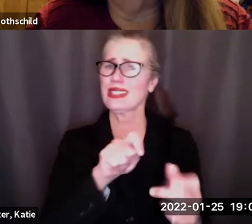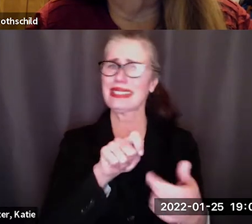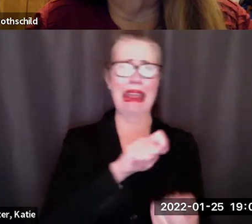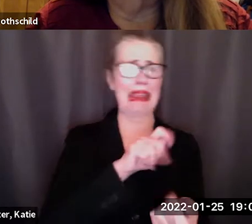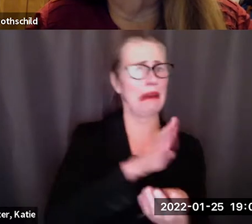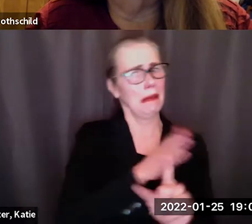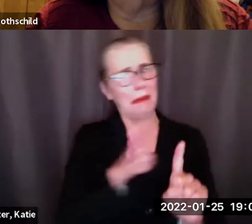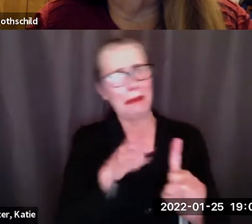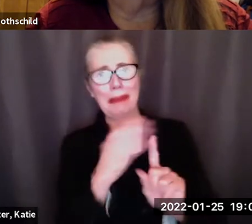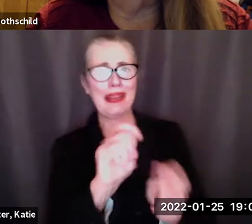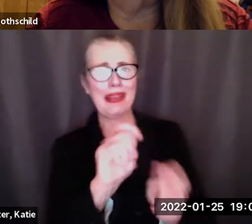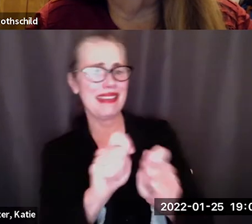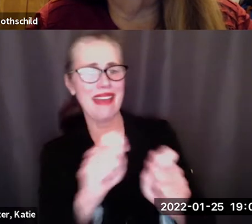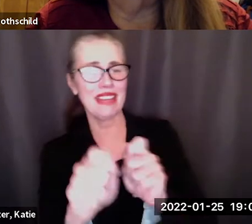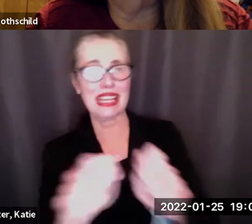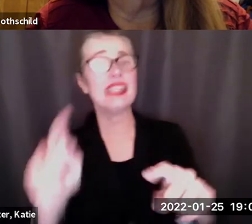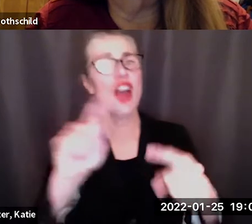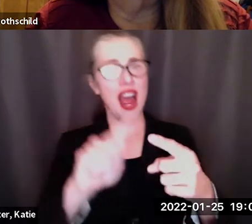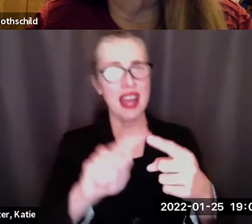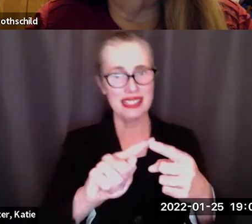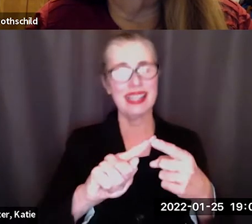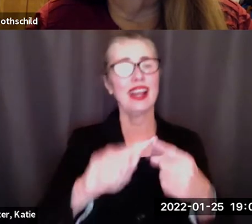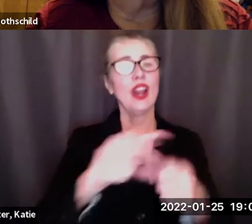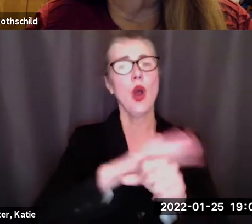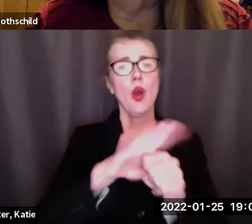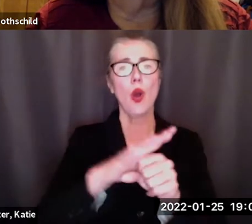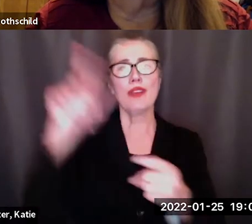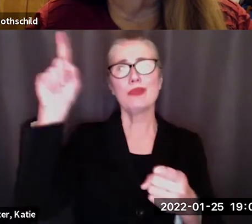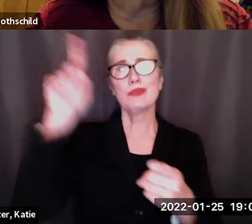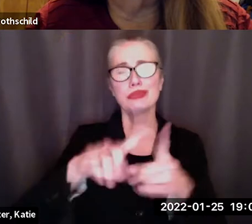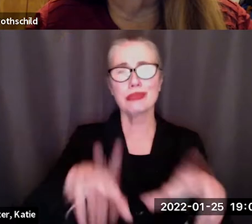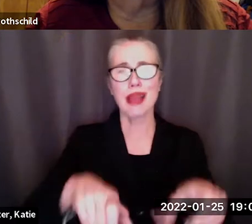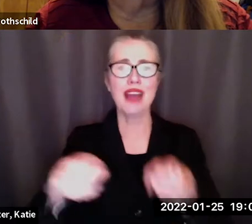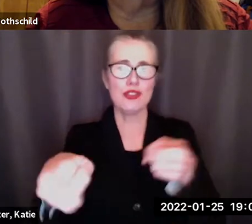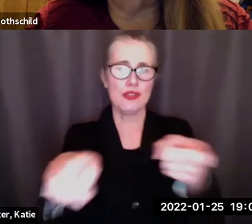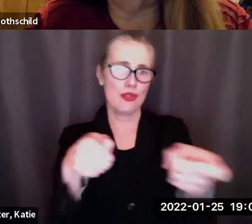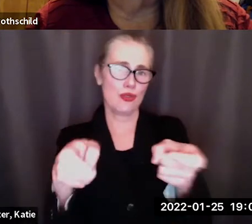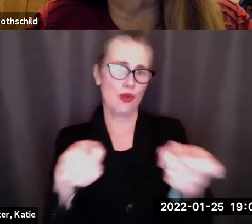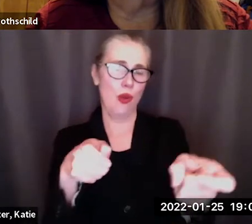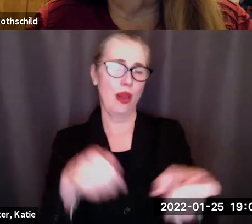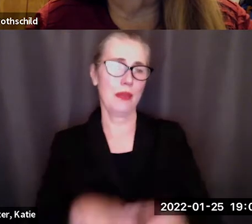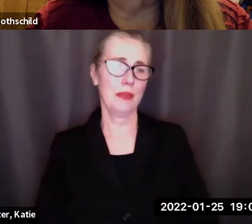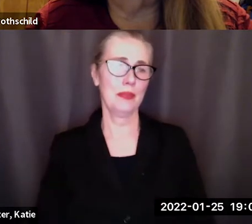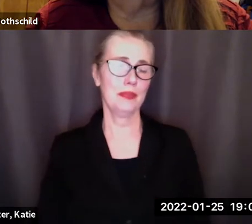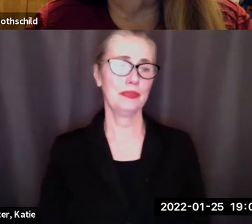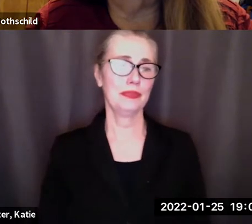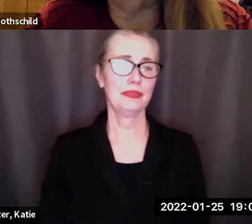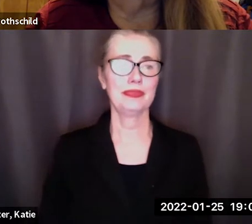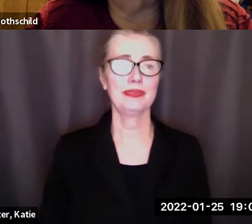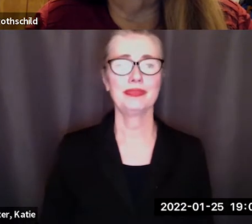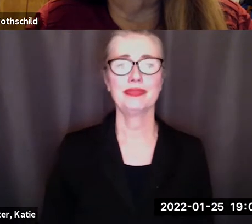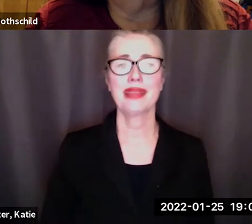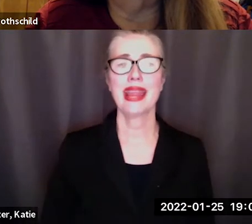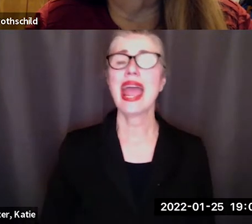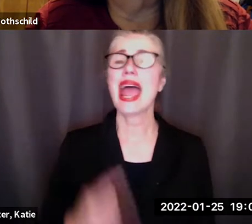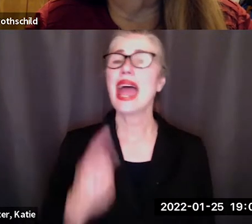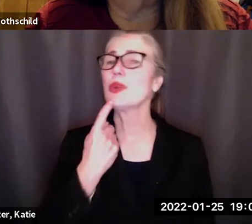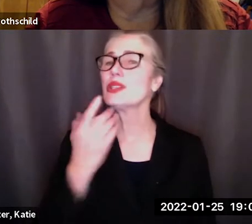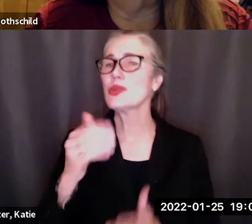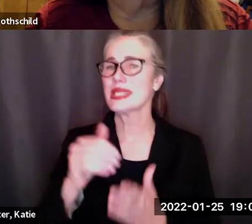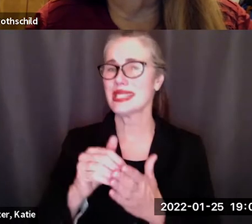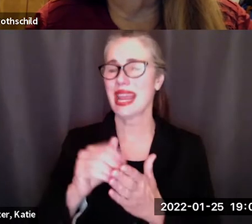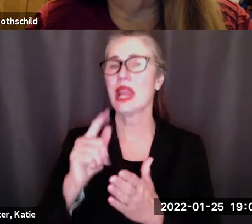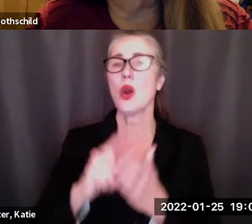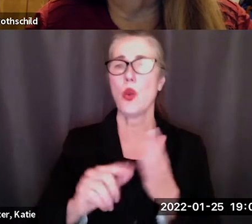you yes and just appreciate also echoing what my fellow board members are saying you know